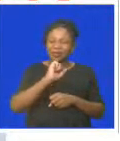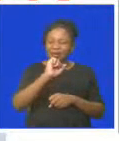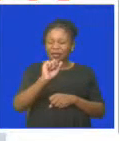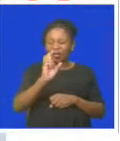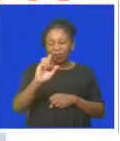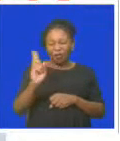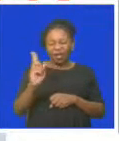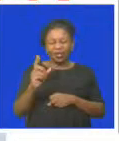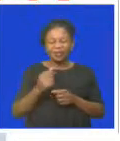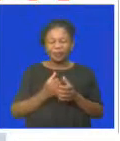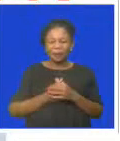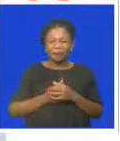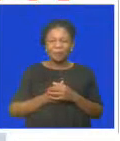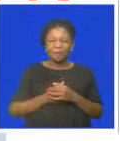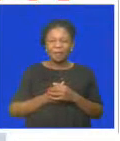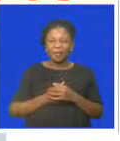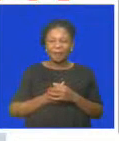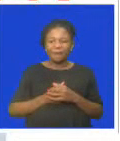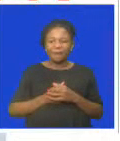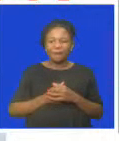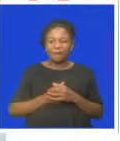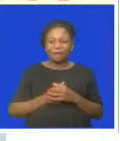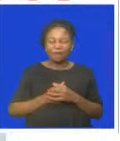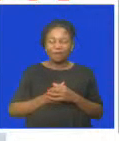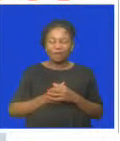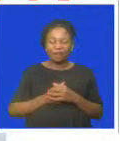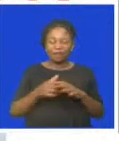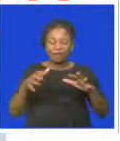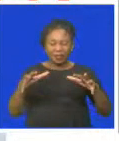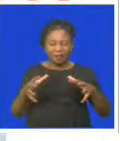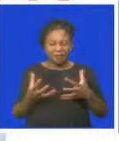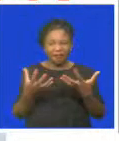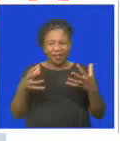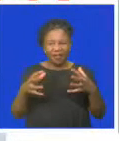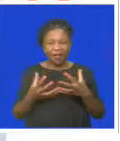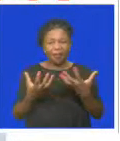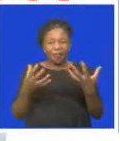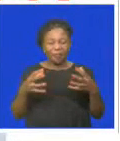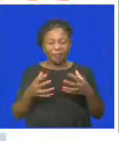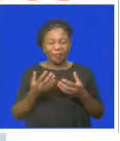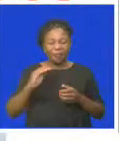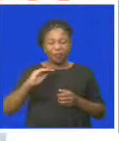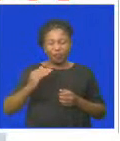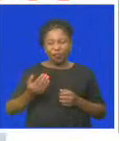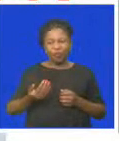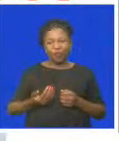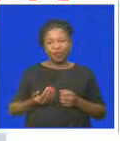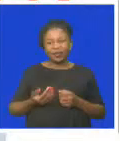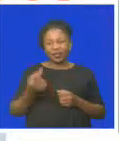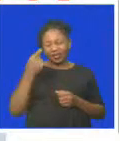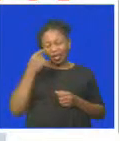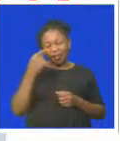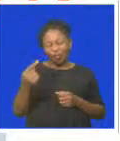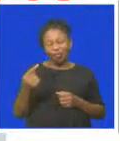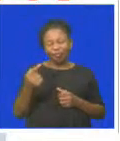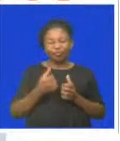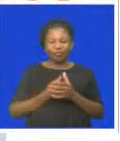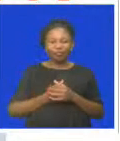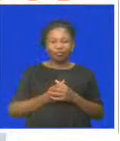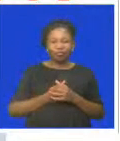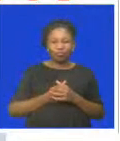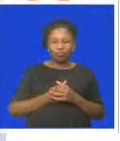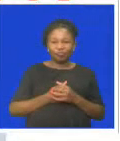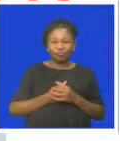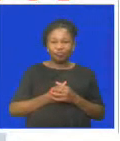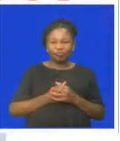job? Yes, her job is farmer. She's a farmer, my dear learner.